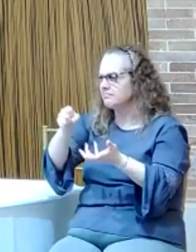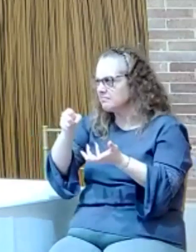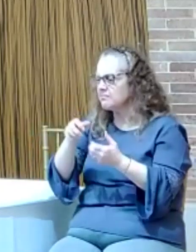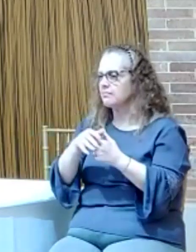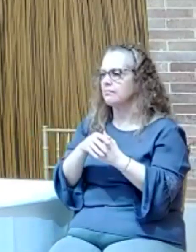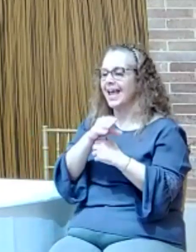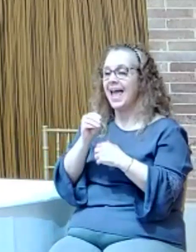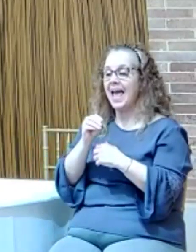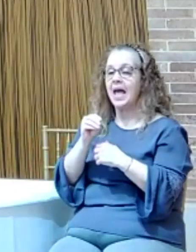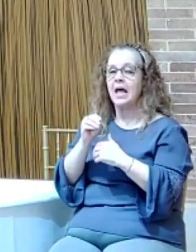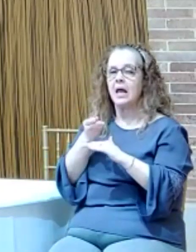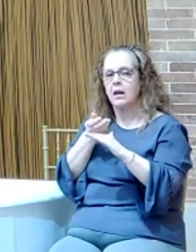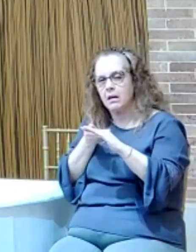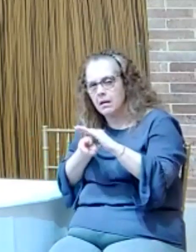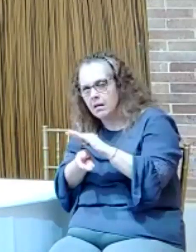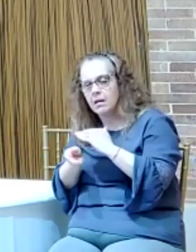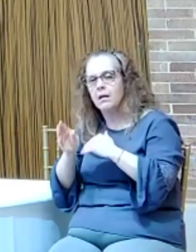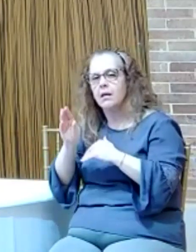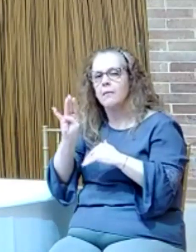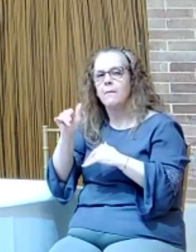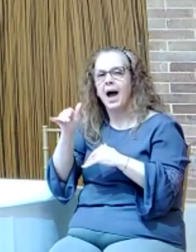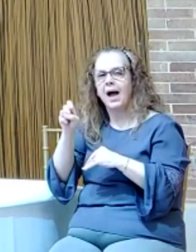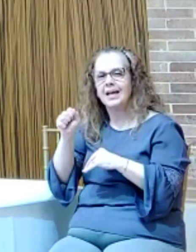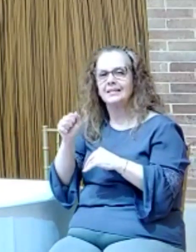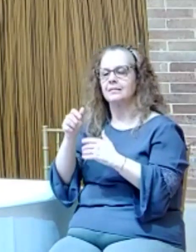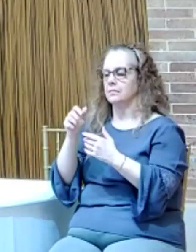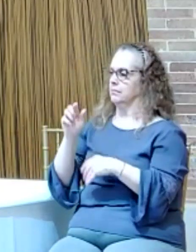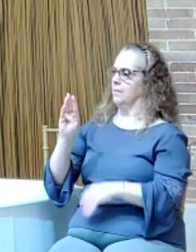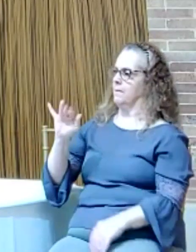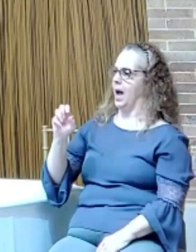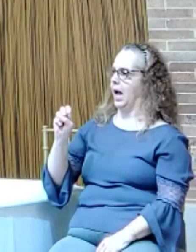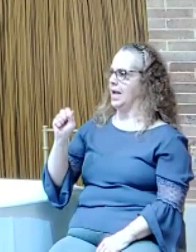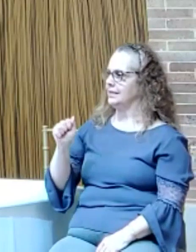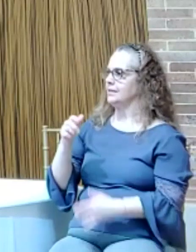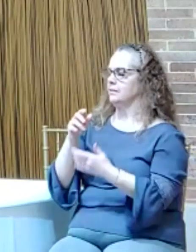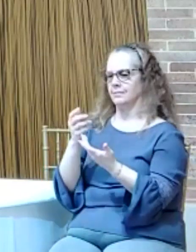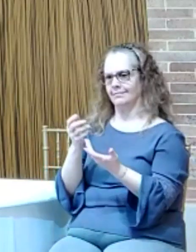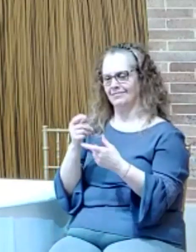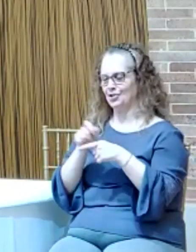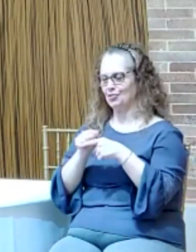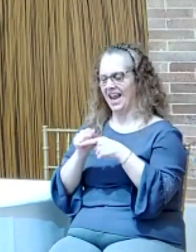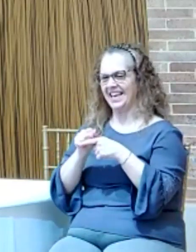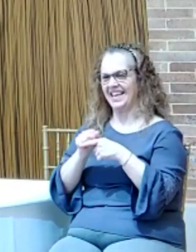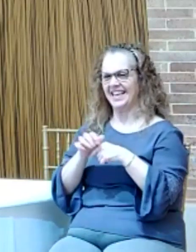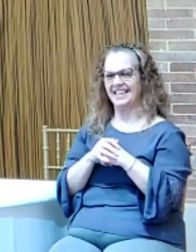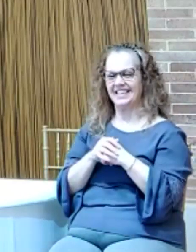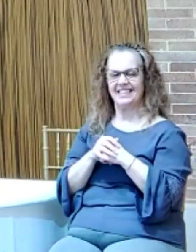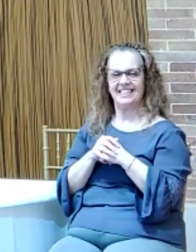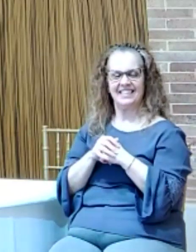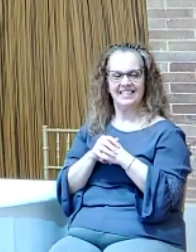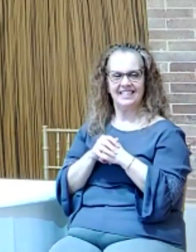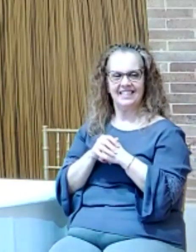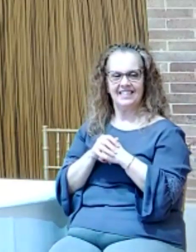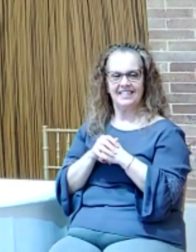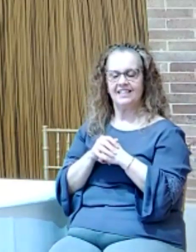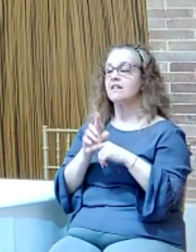implicit bias training but we've also said we need to make sure that our state laws uh require more